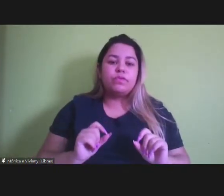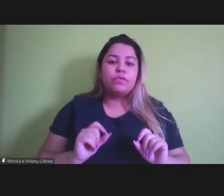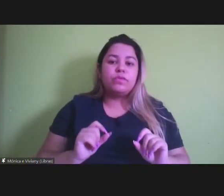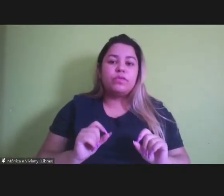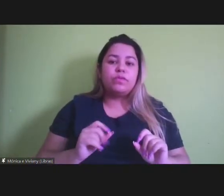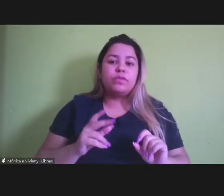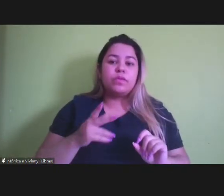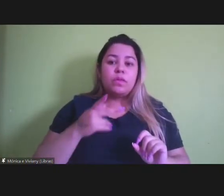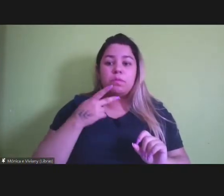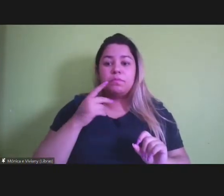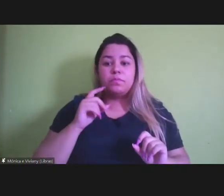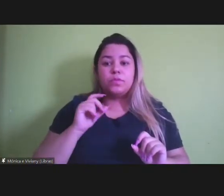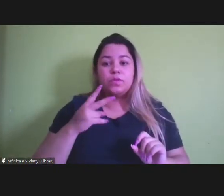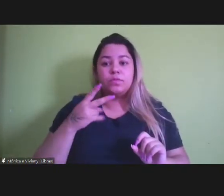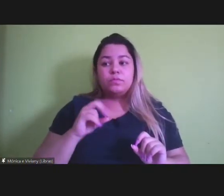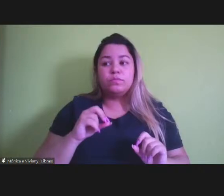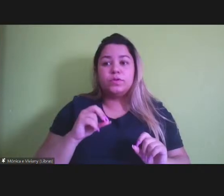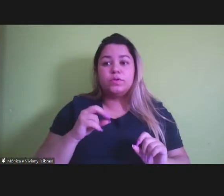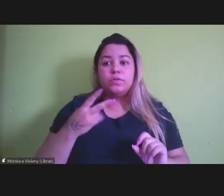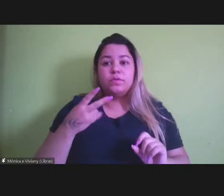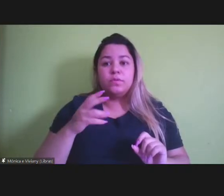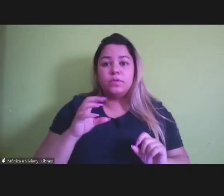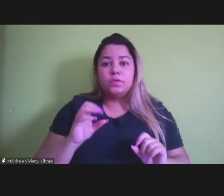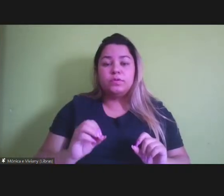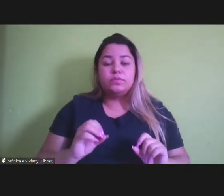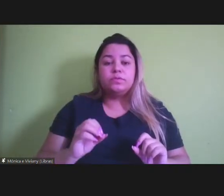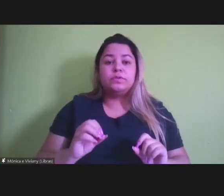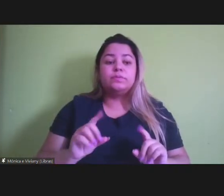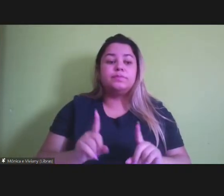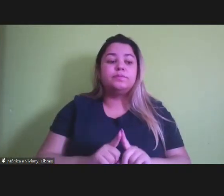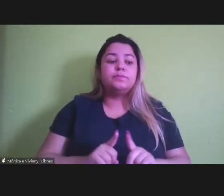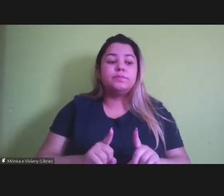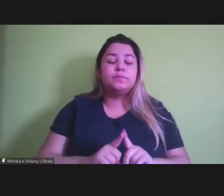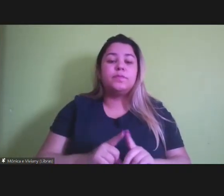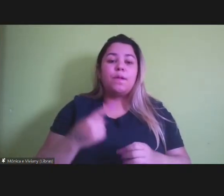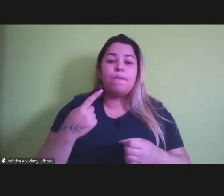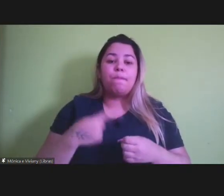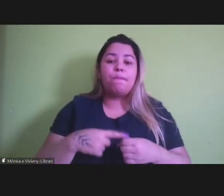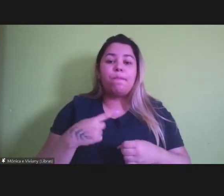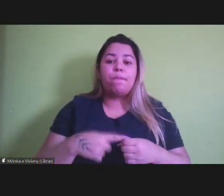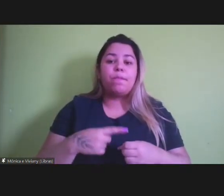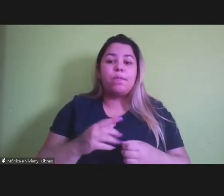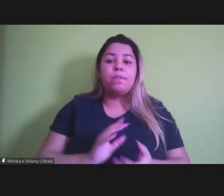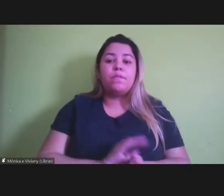areas. The Day of the Dietitian in 2020 talked about